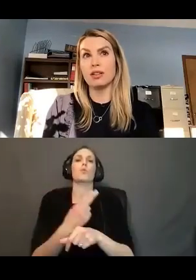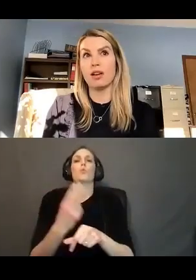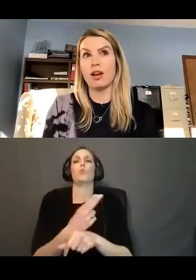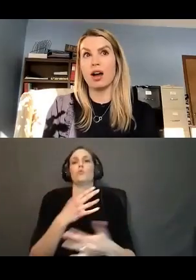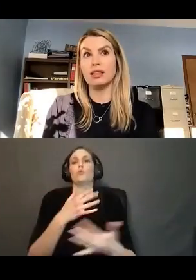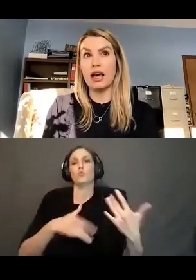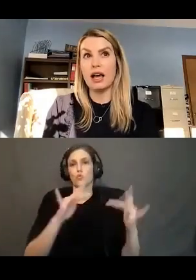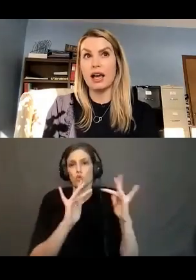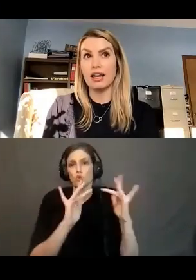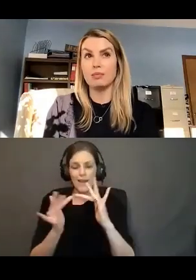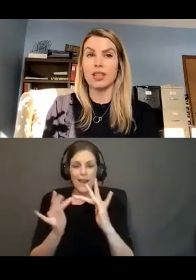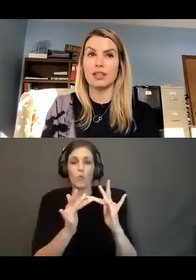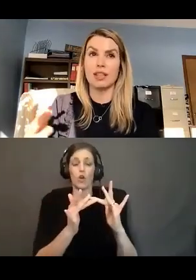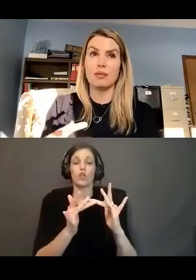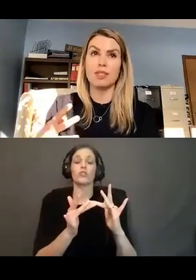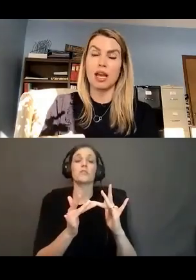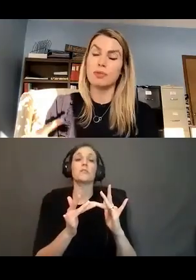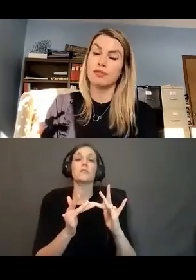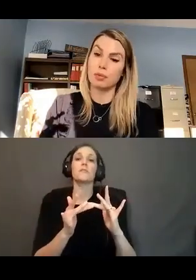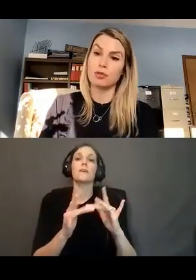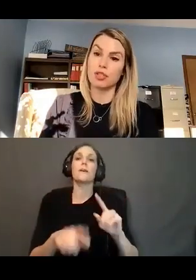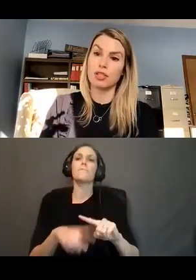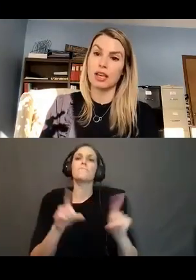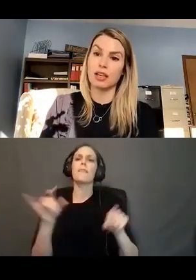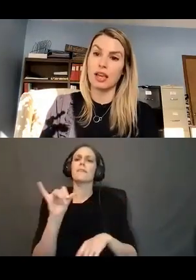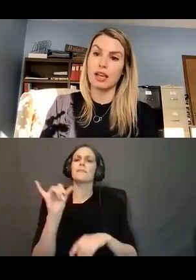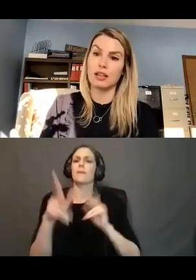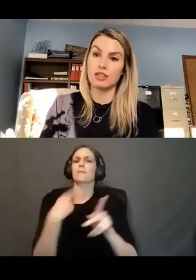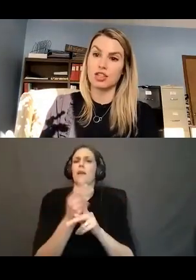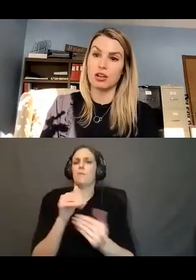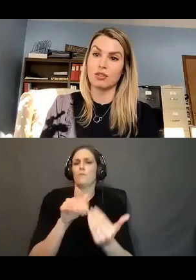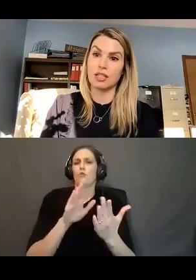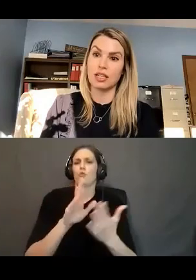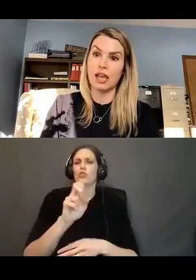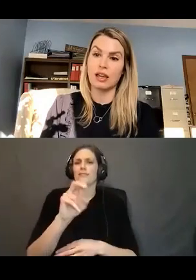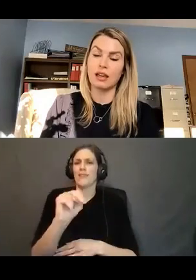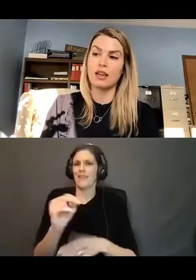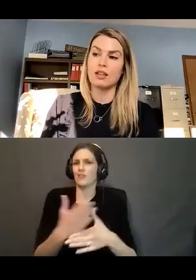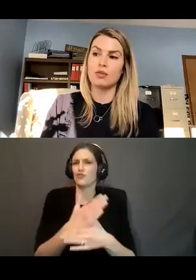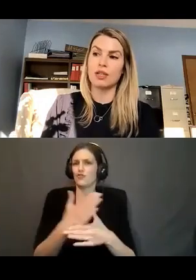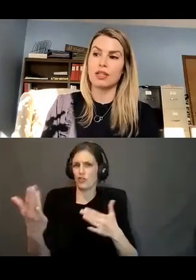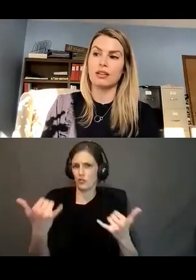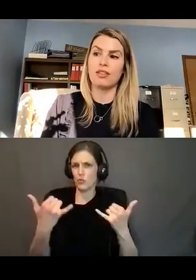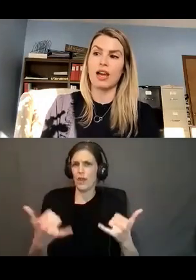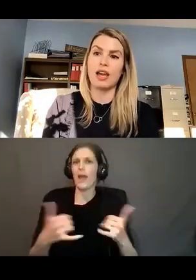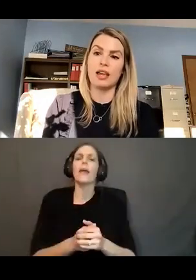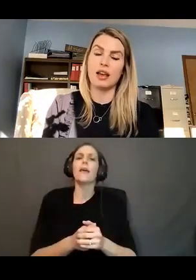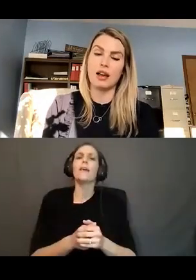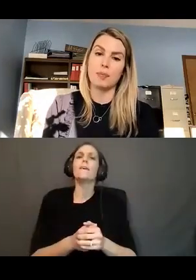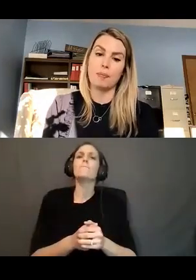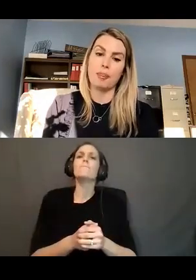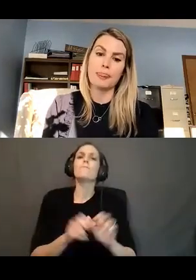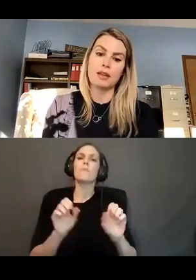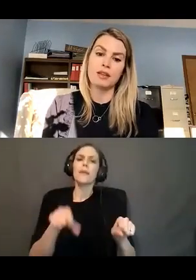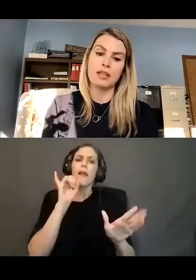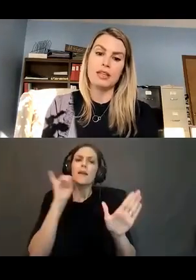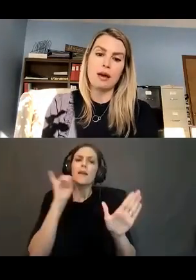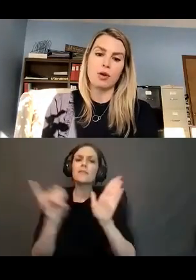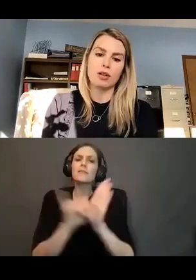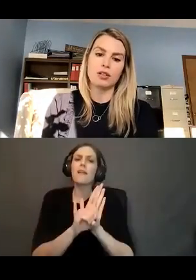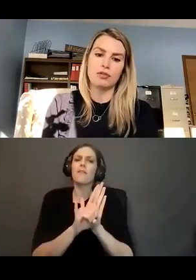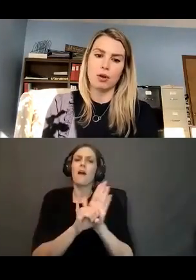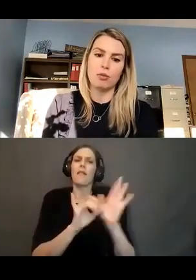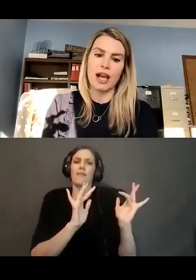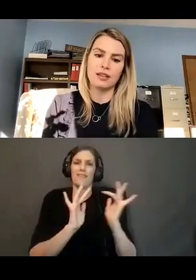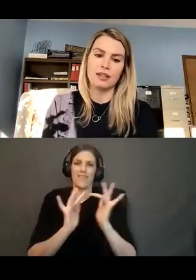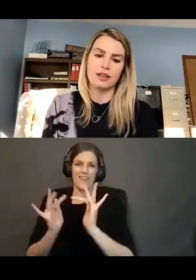networks online, but the same types of approaches that Ken has shared today to identify the